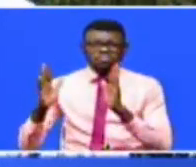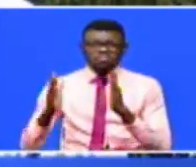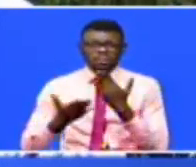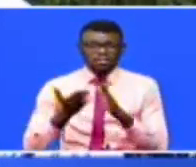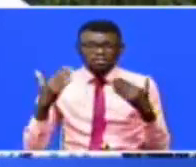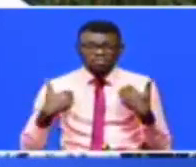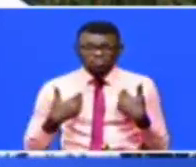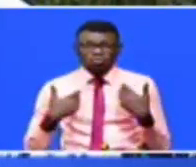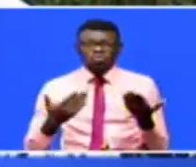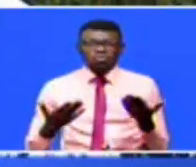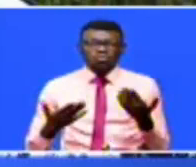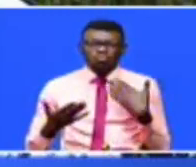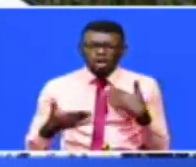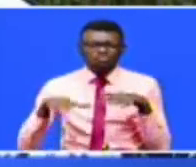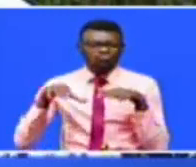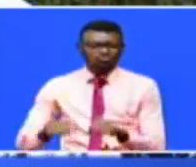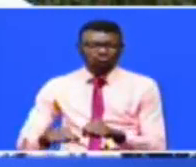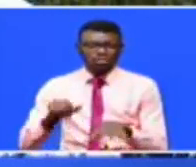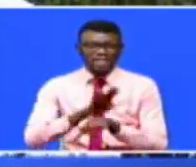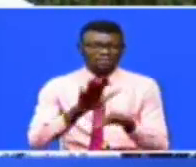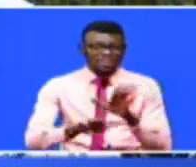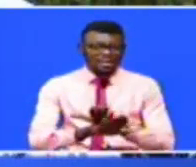people who want to have their cake and eat it.